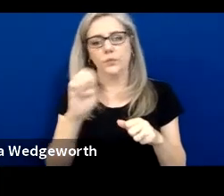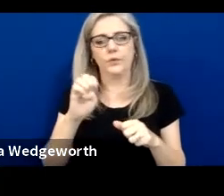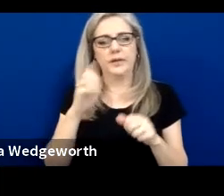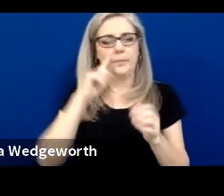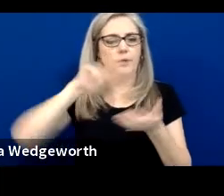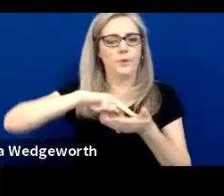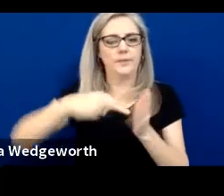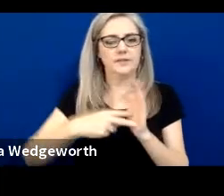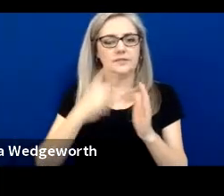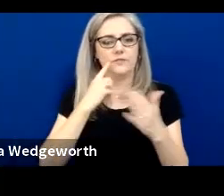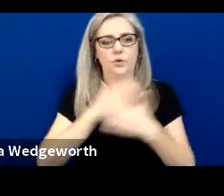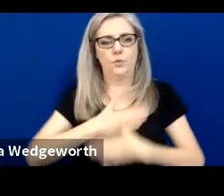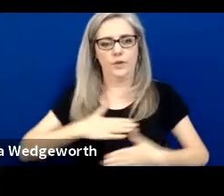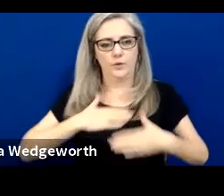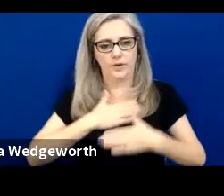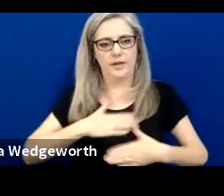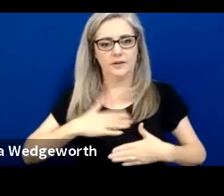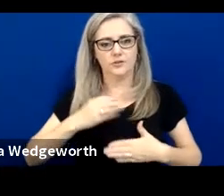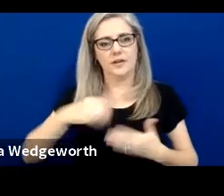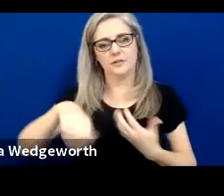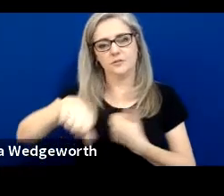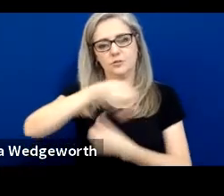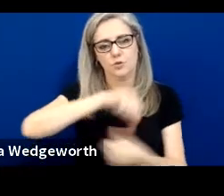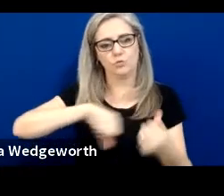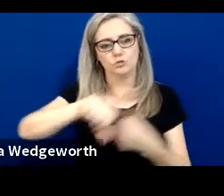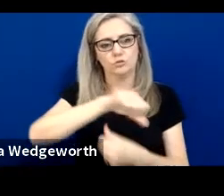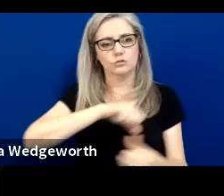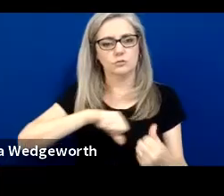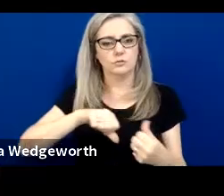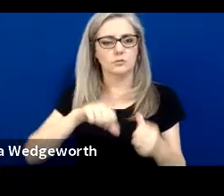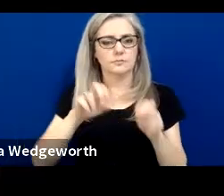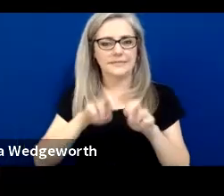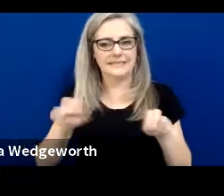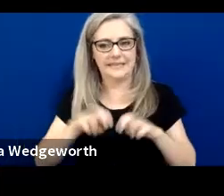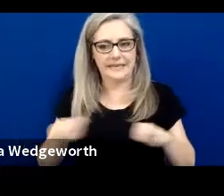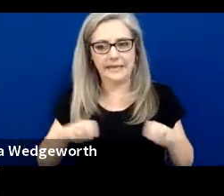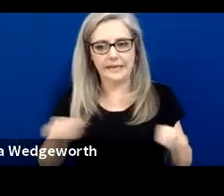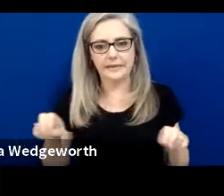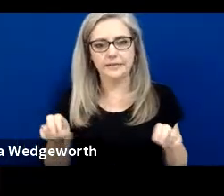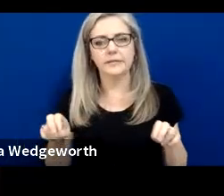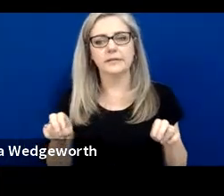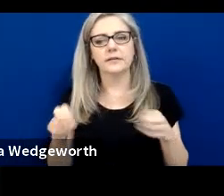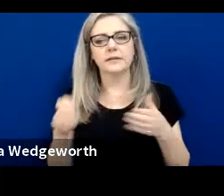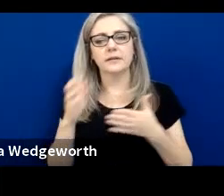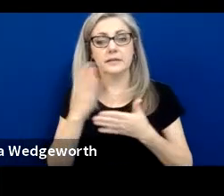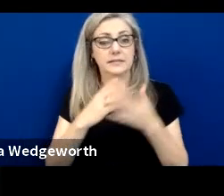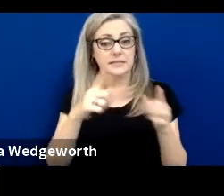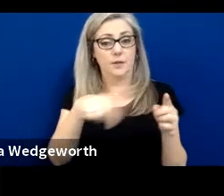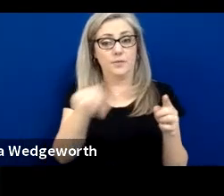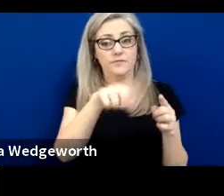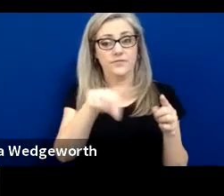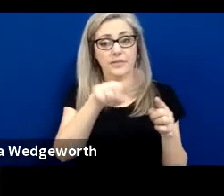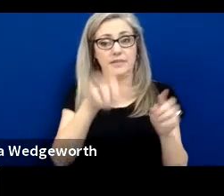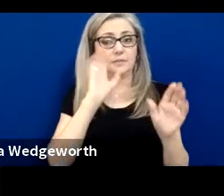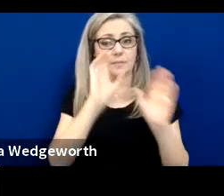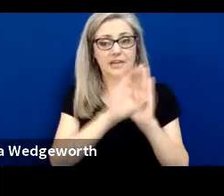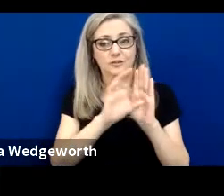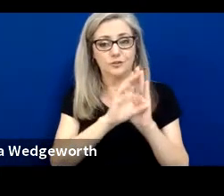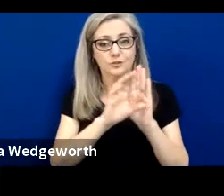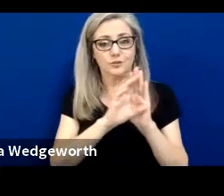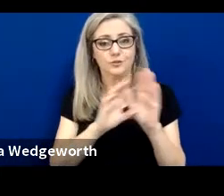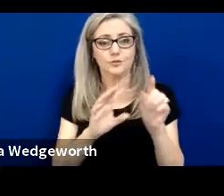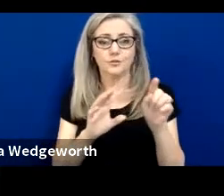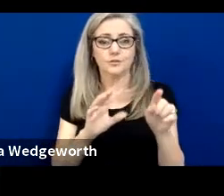recreation and social setting. Obviously, some of these are not necessarily